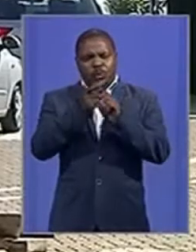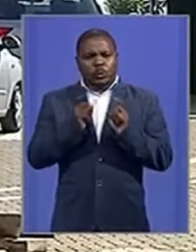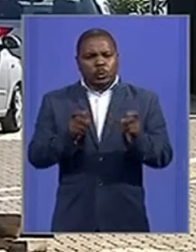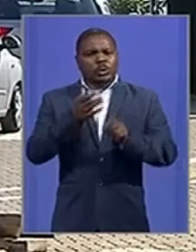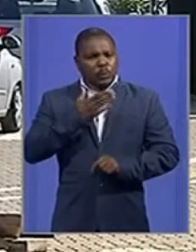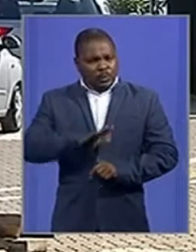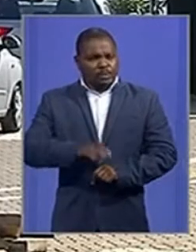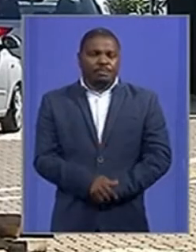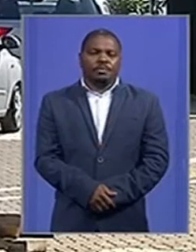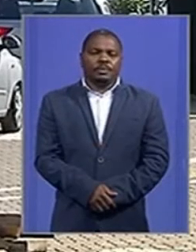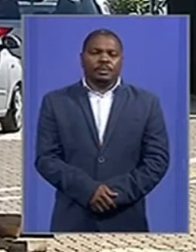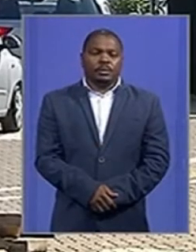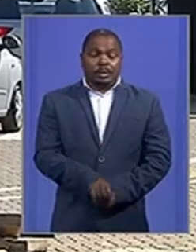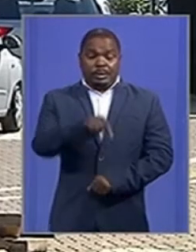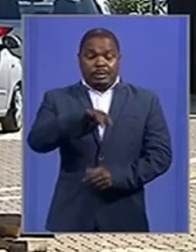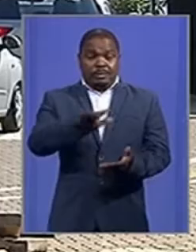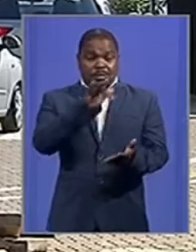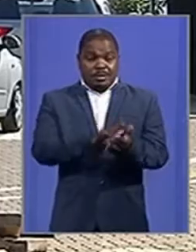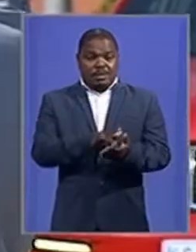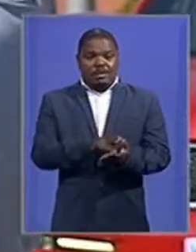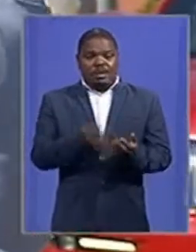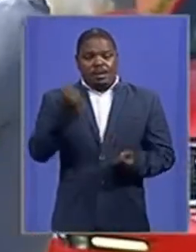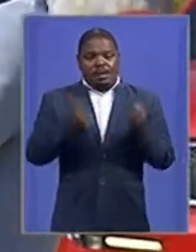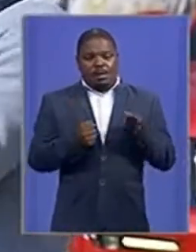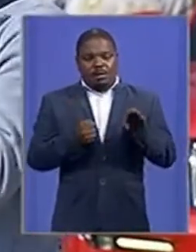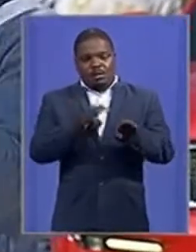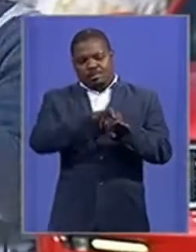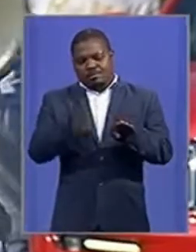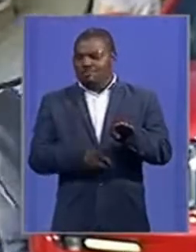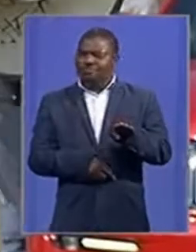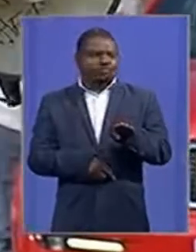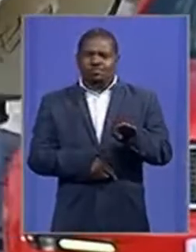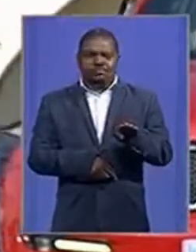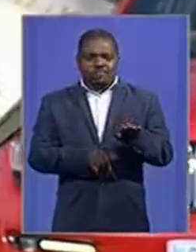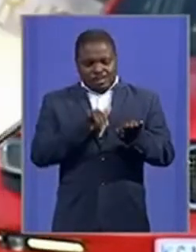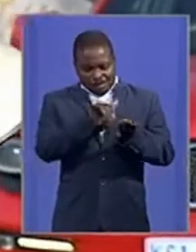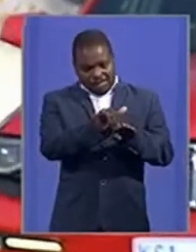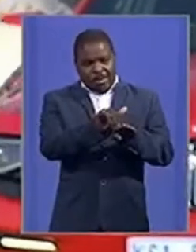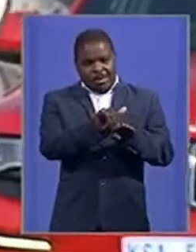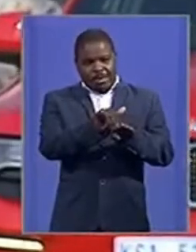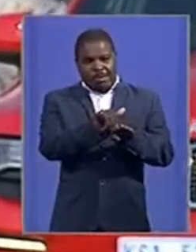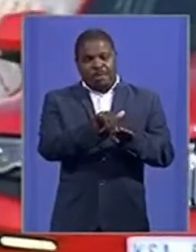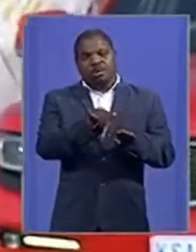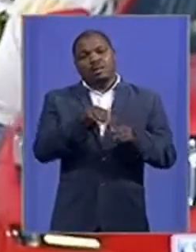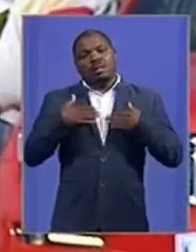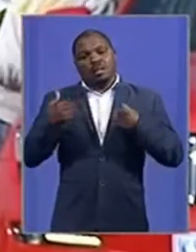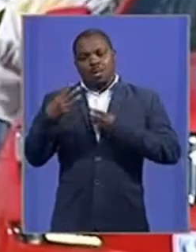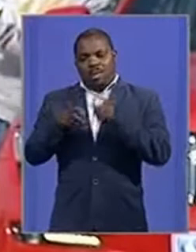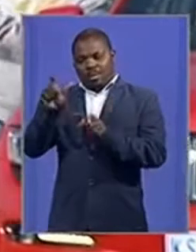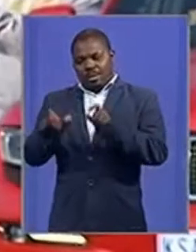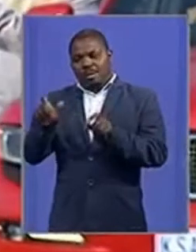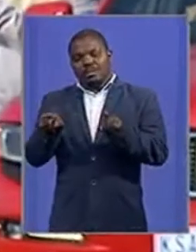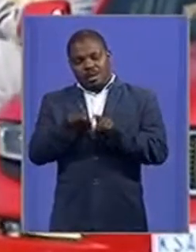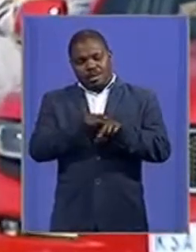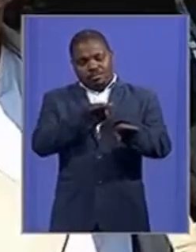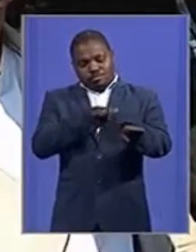kgonagalang. Fa ga o tlhoke go tswa mo sejanageng sa gago go amogela moento. Badiri ba boitekanelo ba gareng ga bao